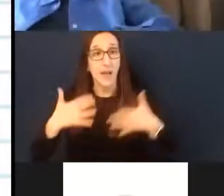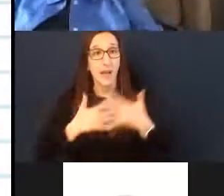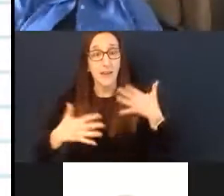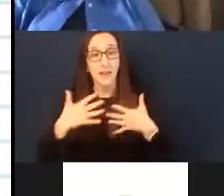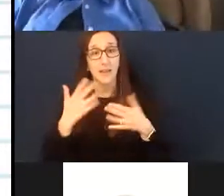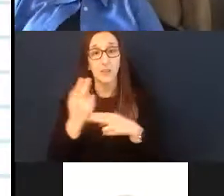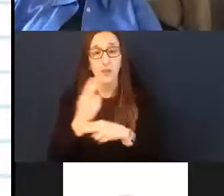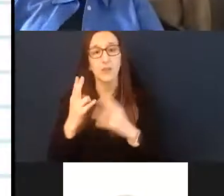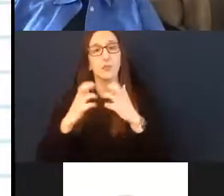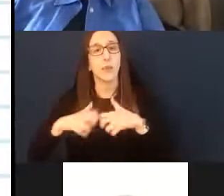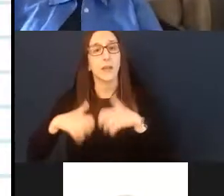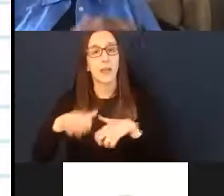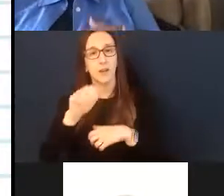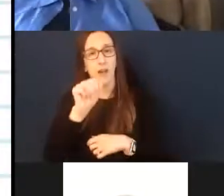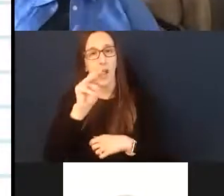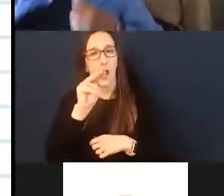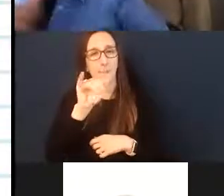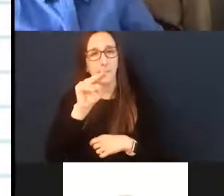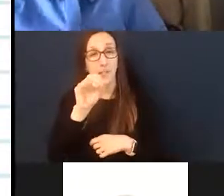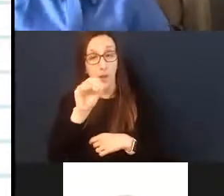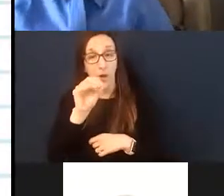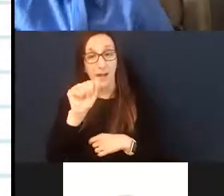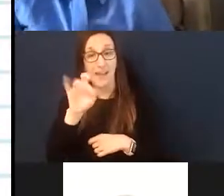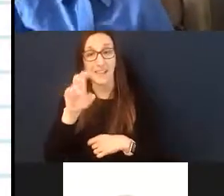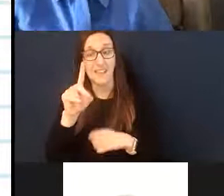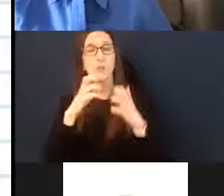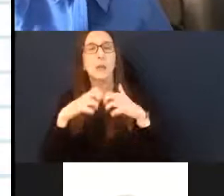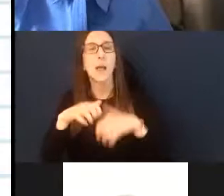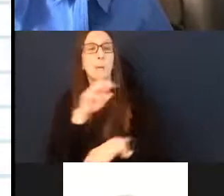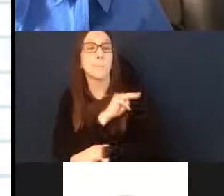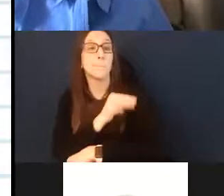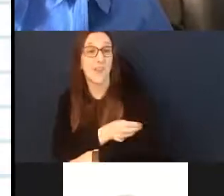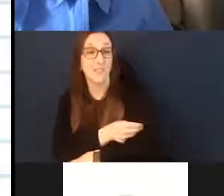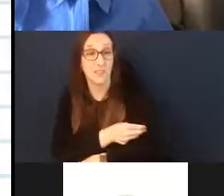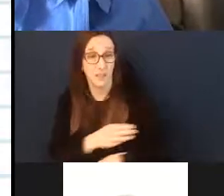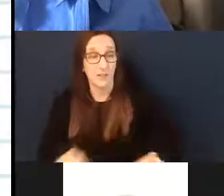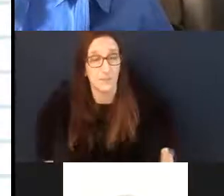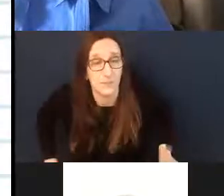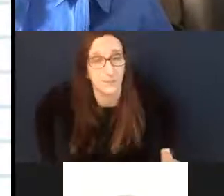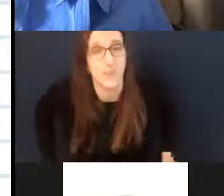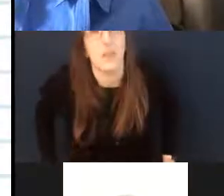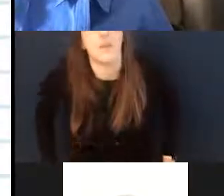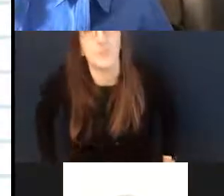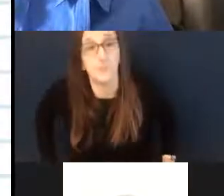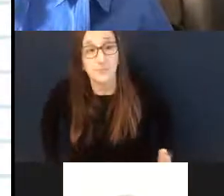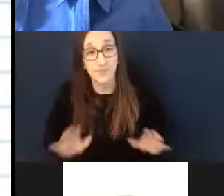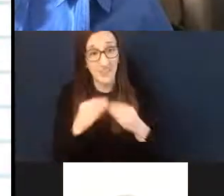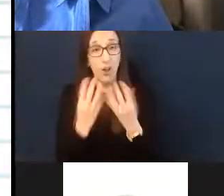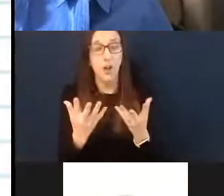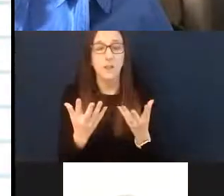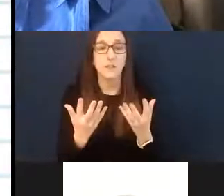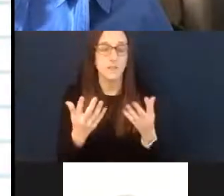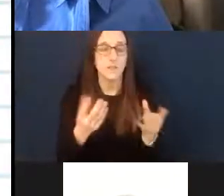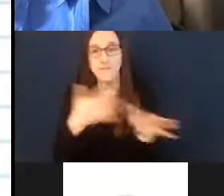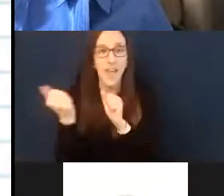down amino acids or our muscles, which causes such a drastic weight loss that a lot of individuals have